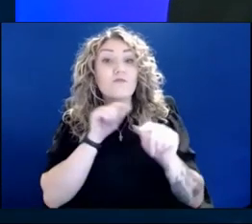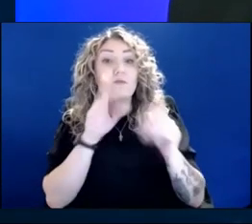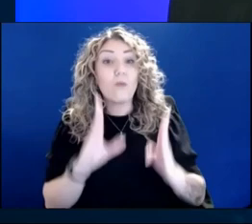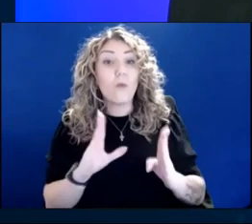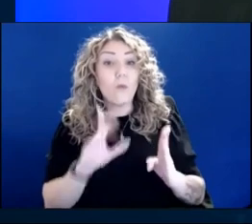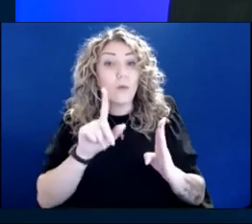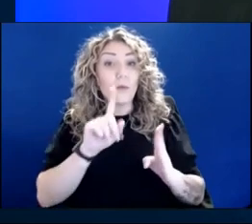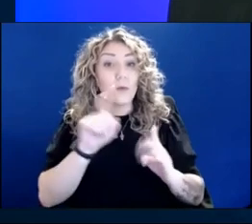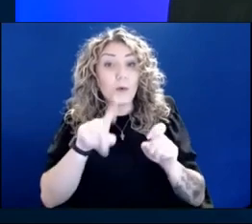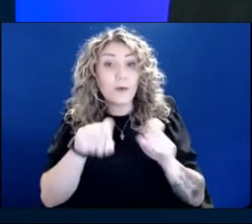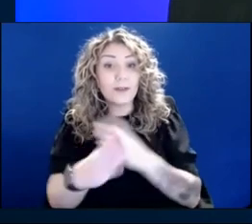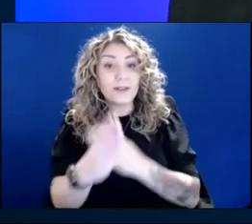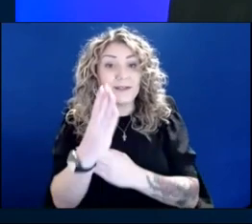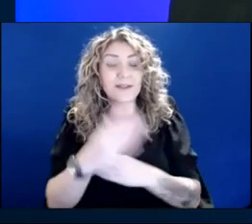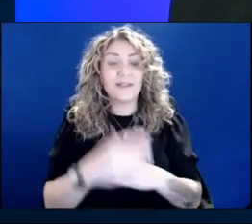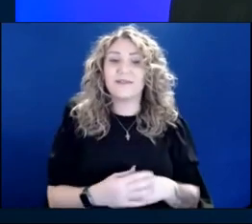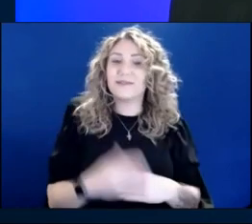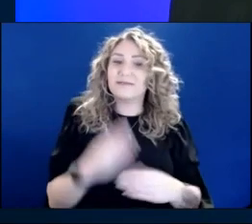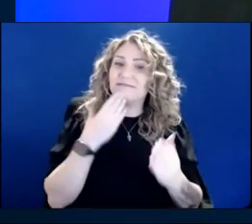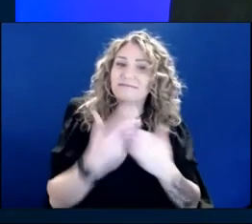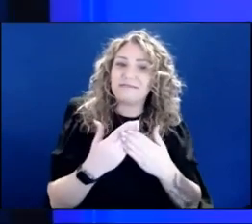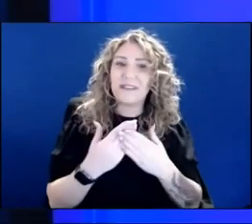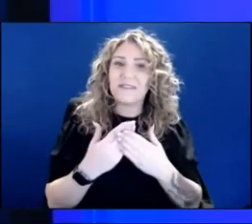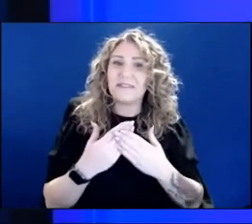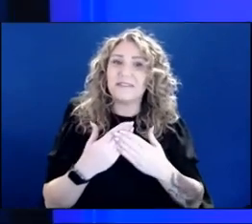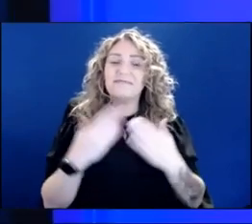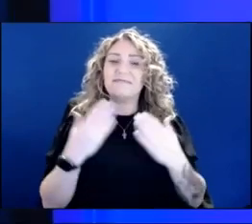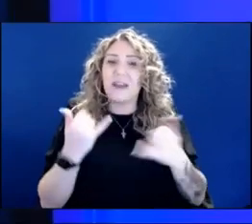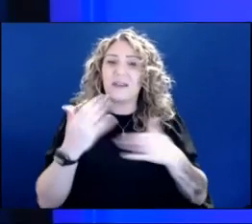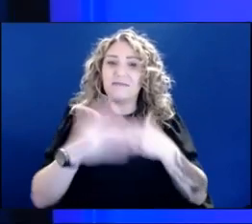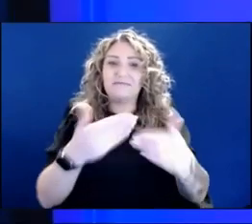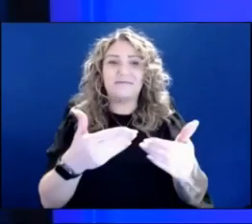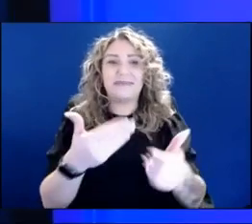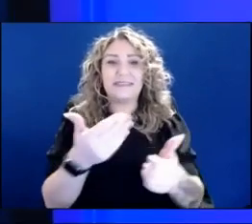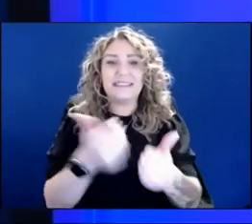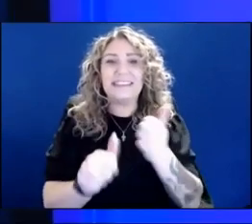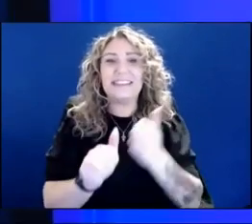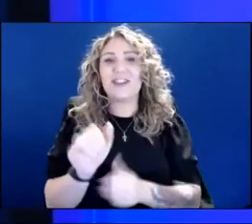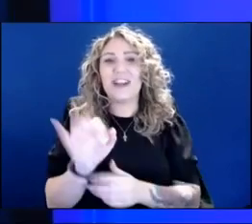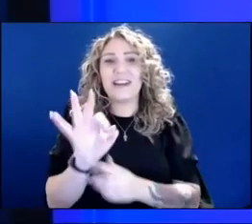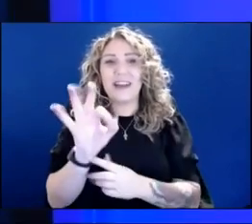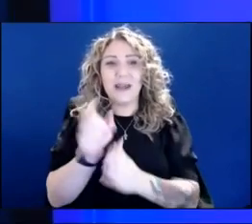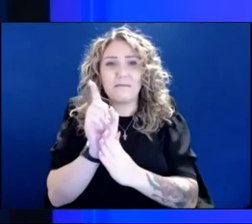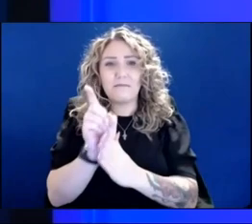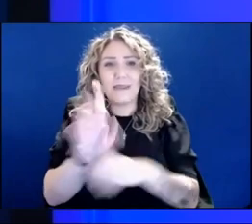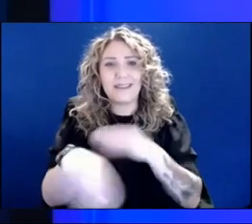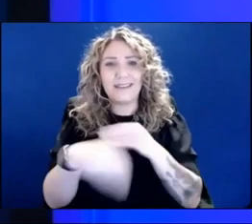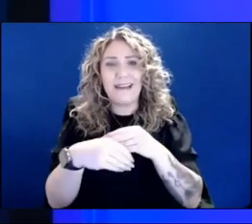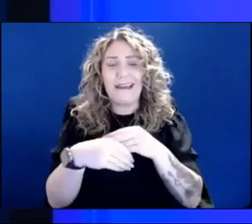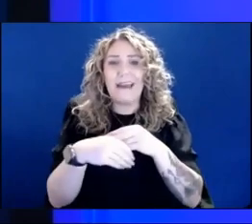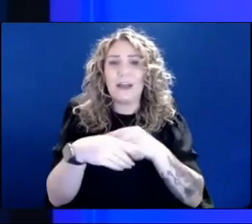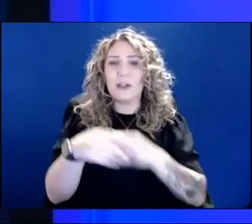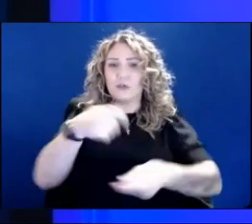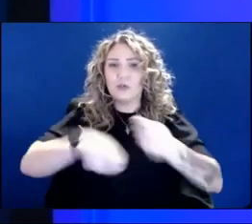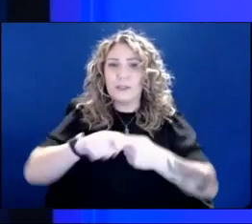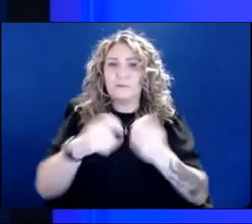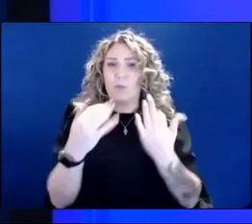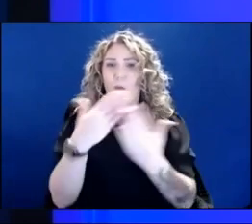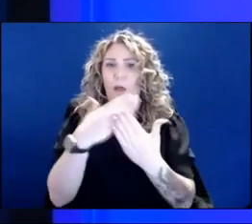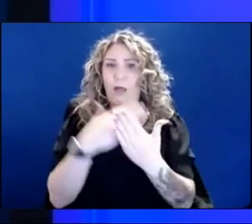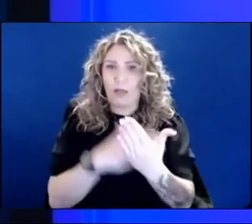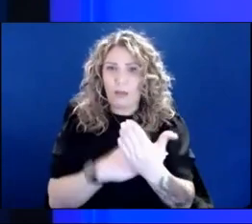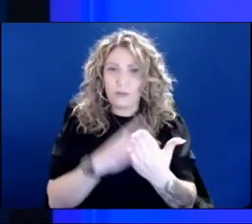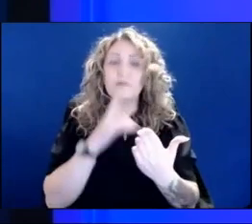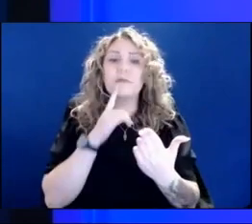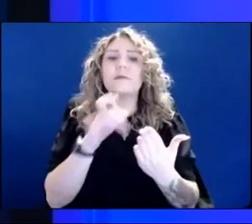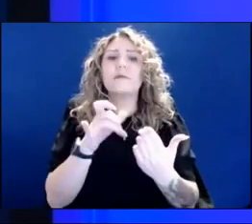I think we are good. We're going to keep moving on. Every 9 minutes, another person is added to the transplant waiting list. That's according to the Health Resources